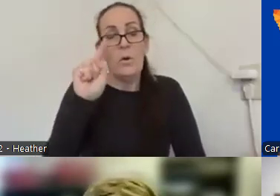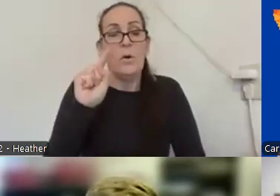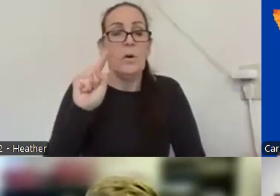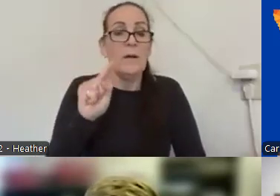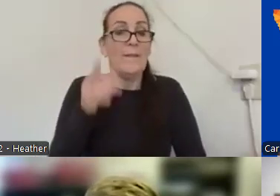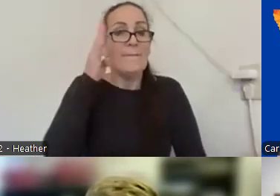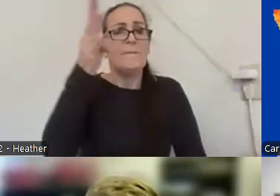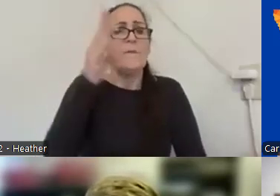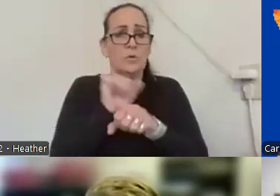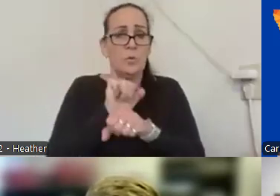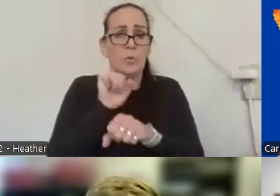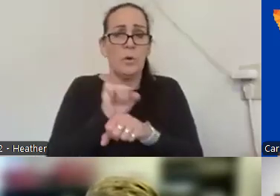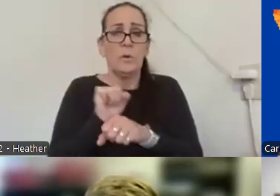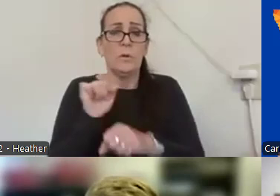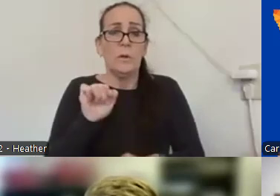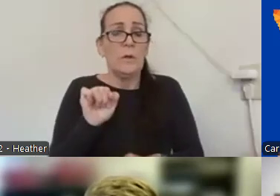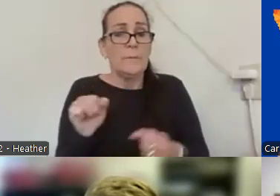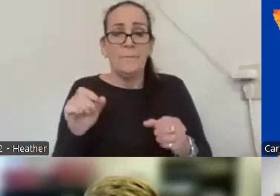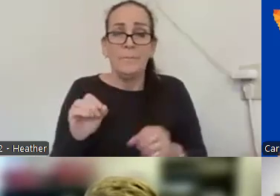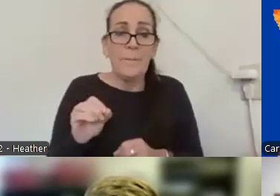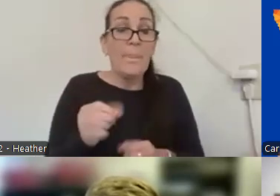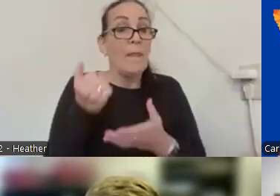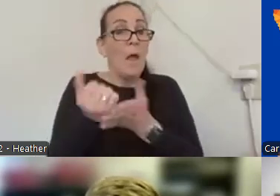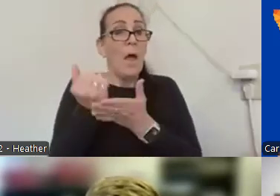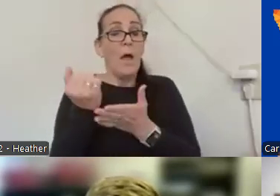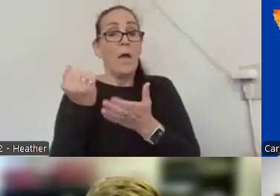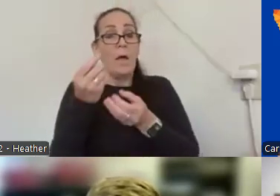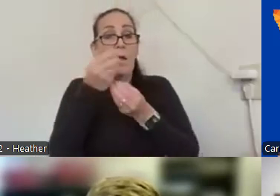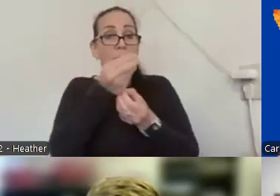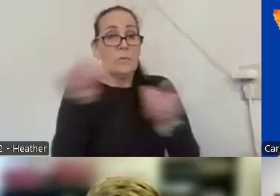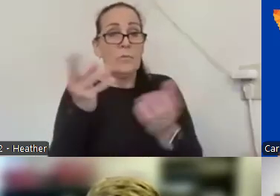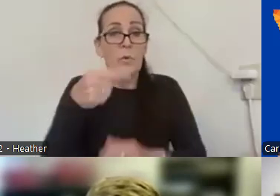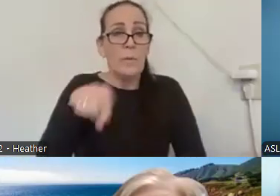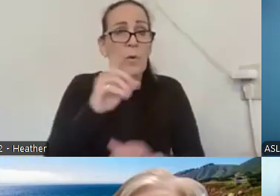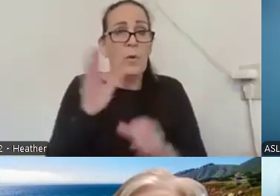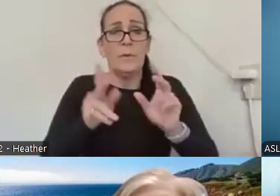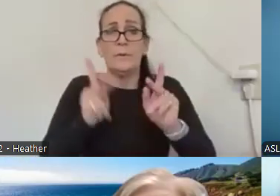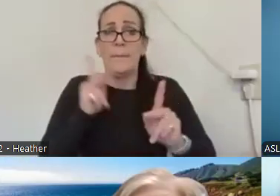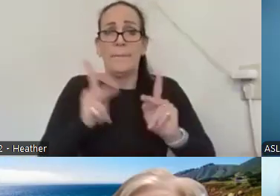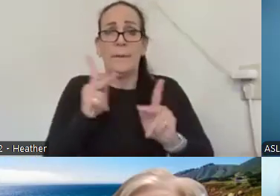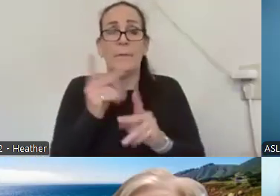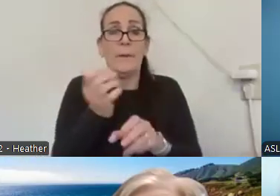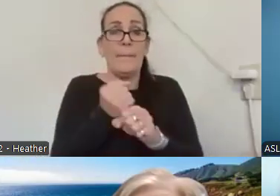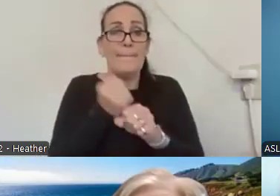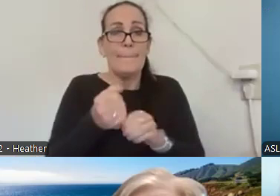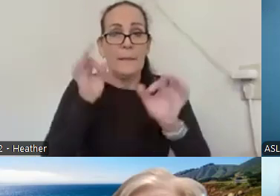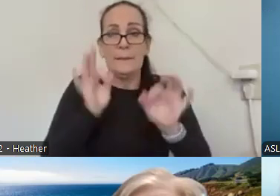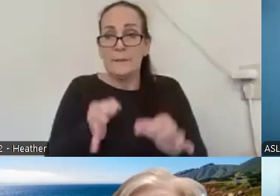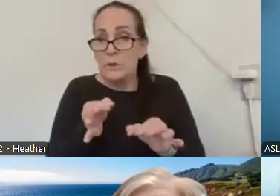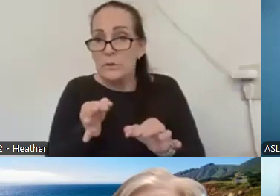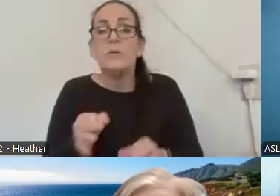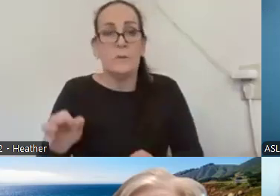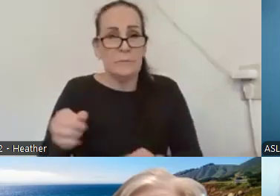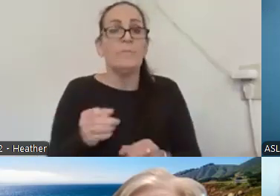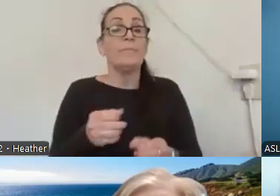We really want to use it to help inform our decision makers here at the state and with our partners of how we improve those referrals,